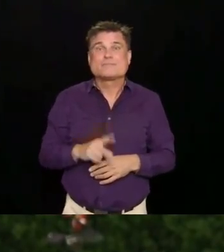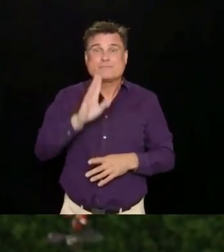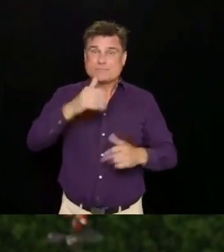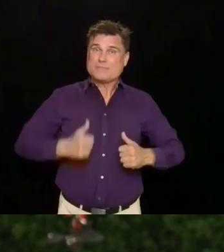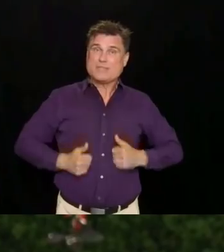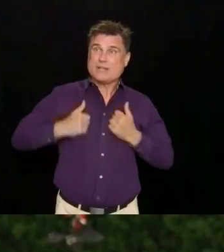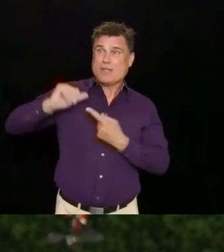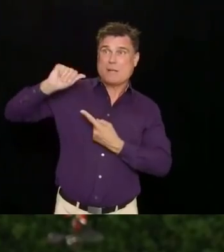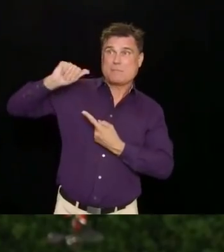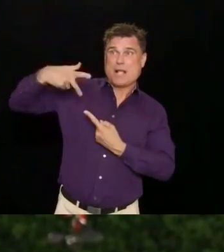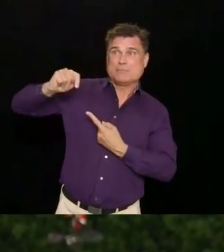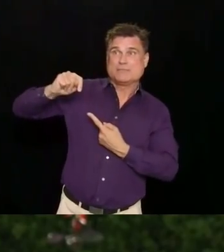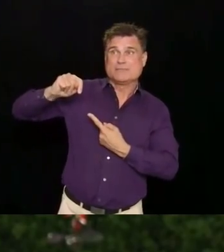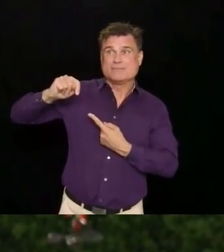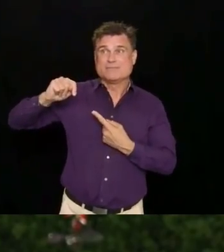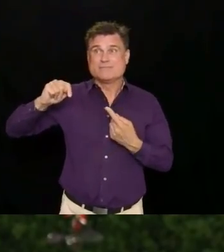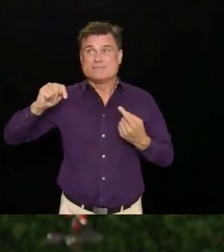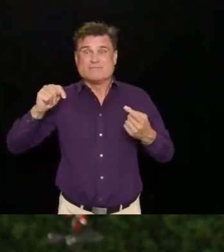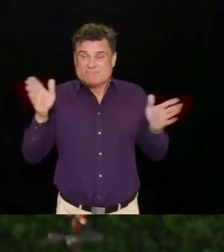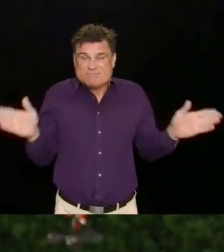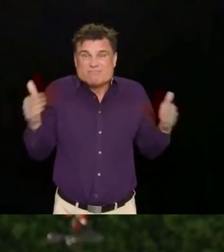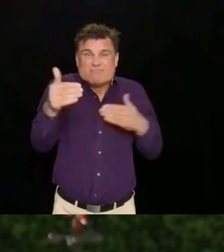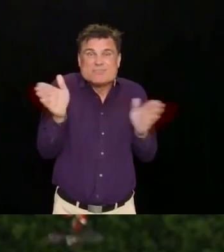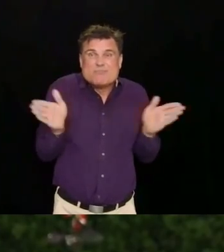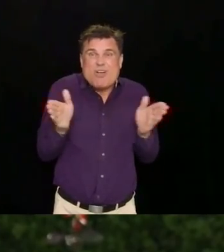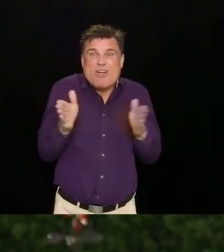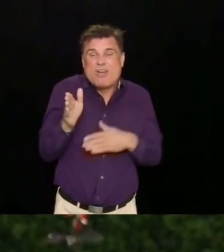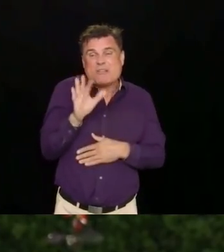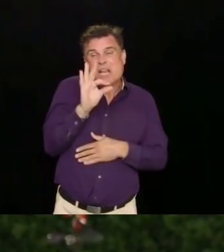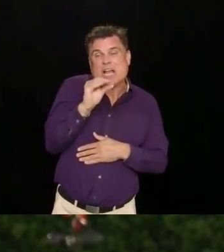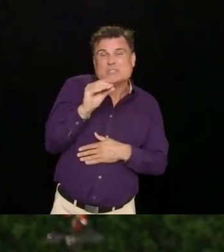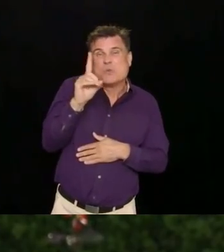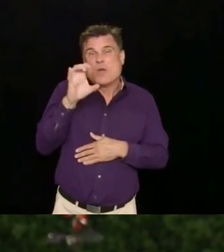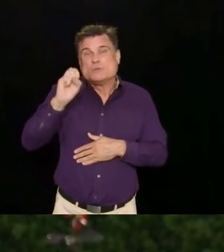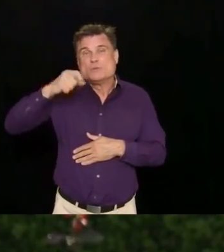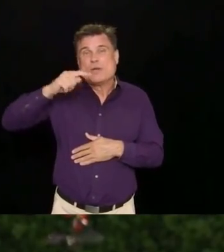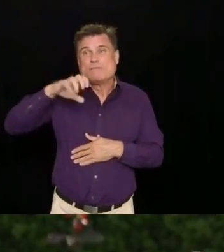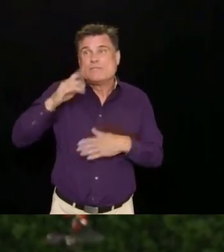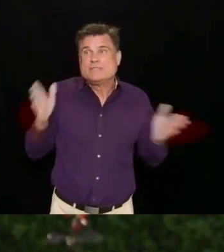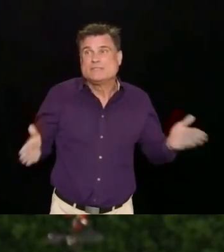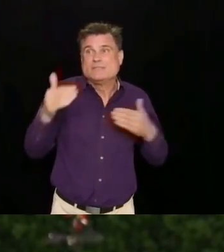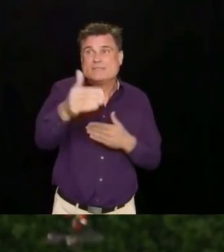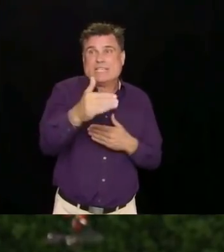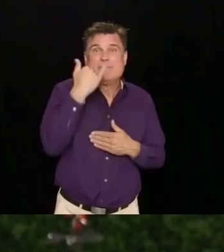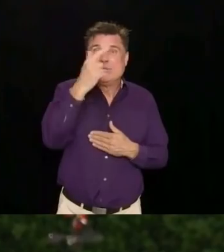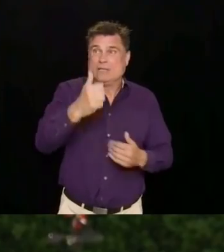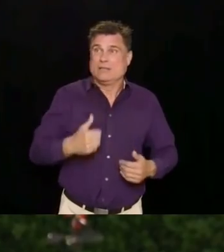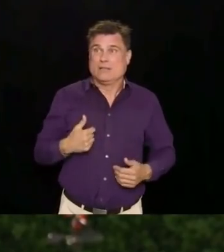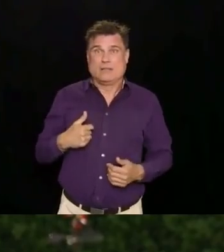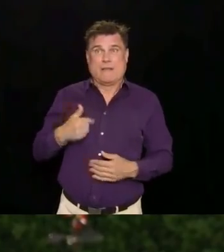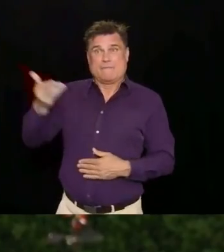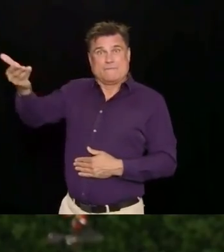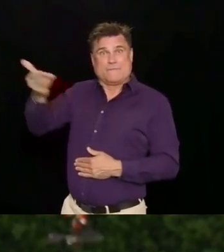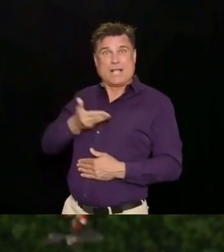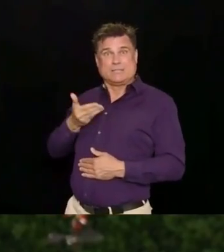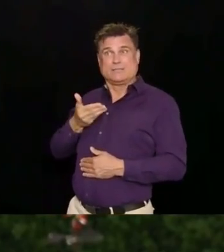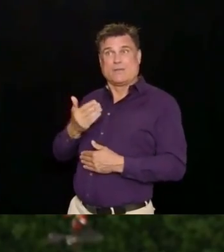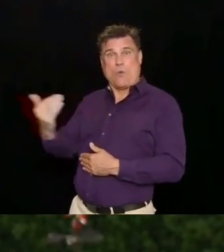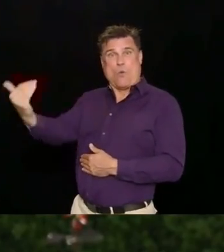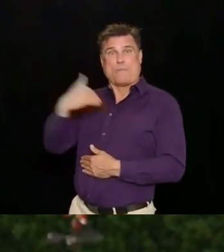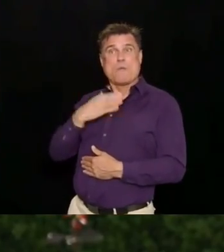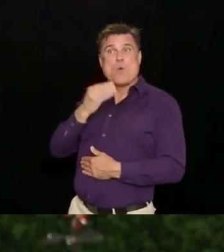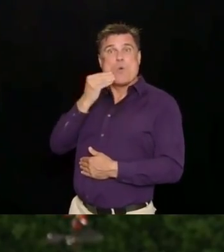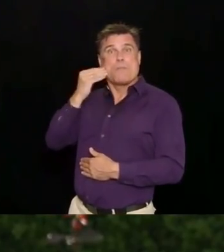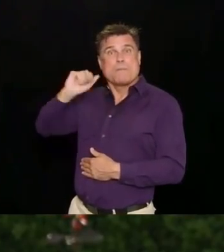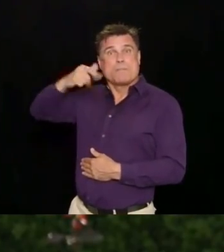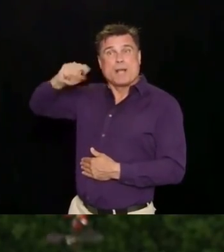between 800 and 900 square feet. Well, a reasonable size for any event where I might invite people, the maximum number of people that I